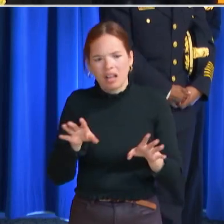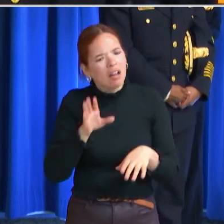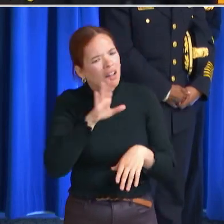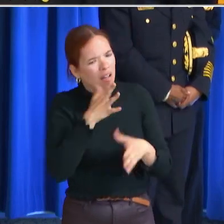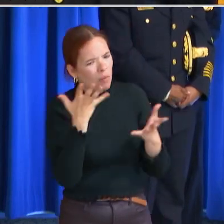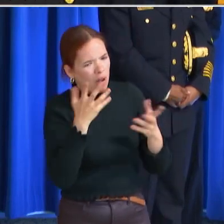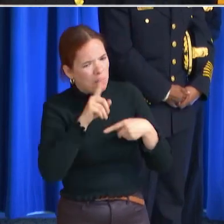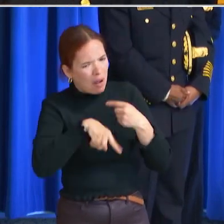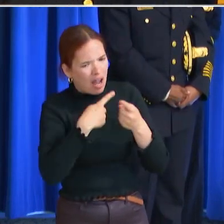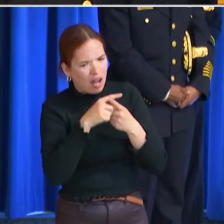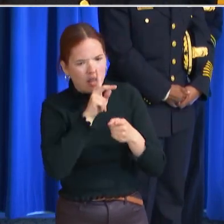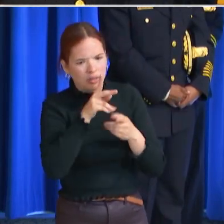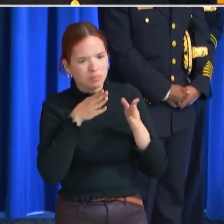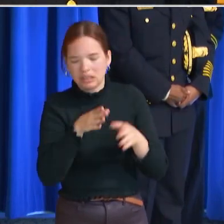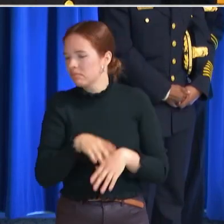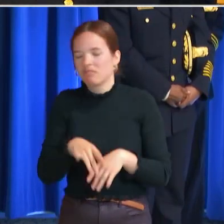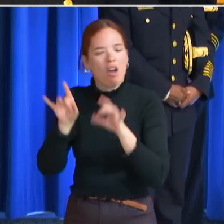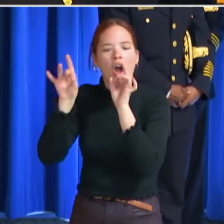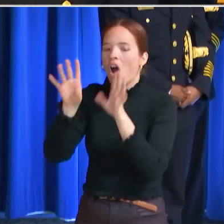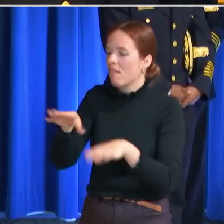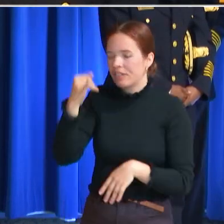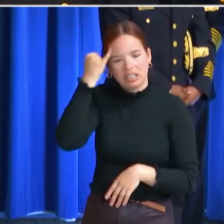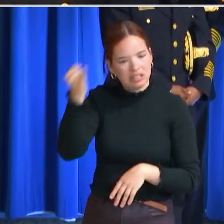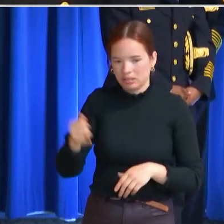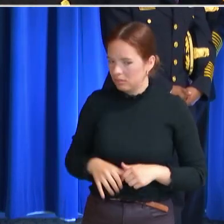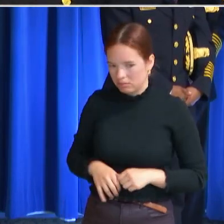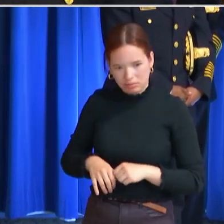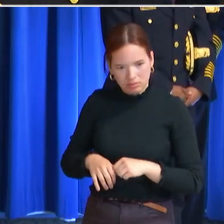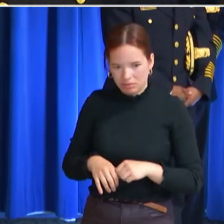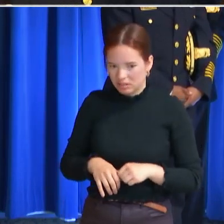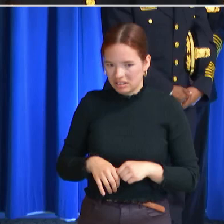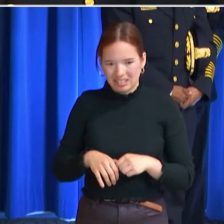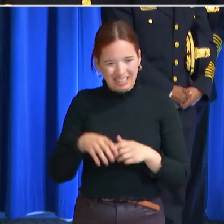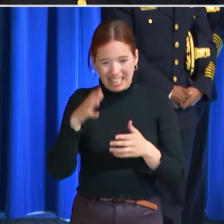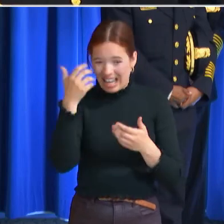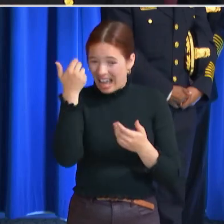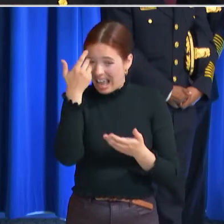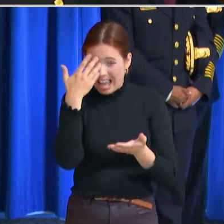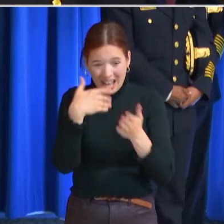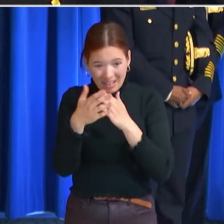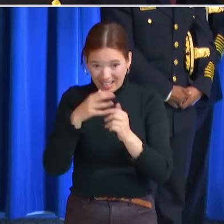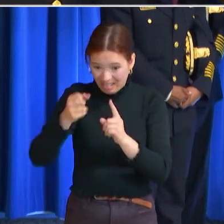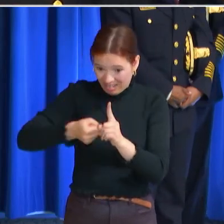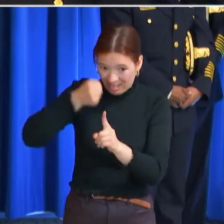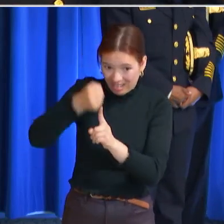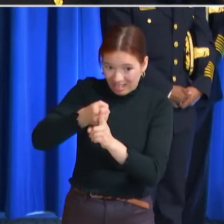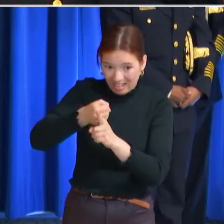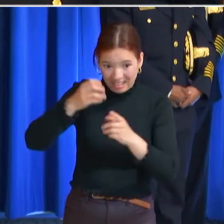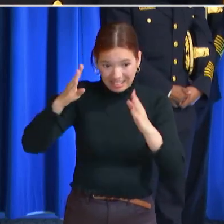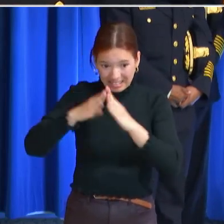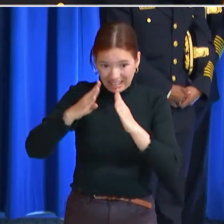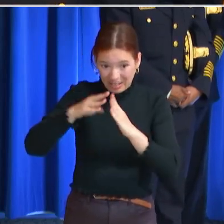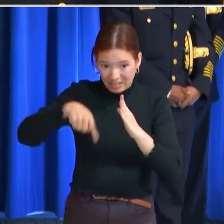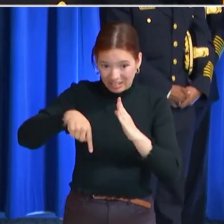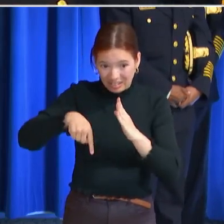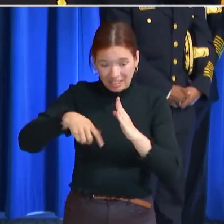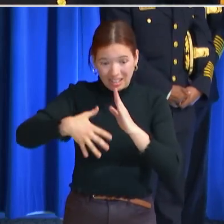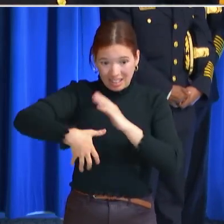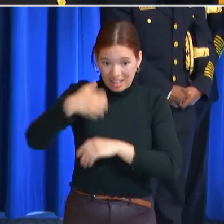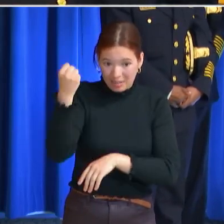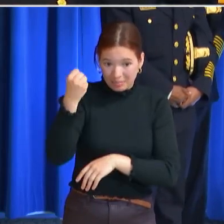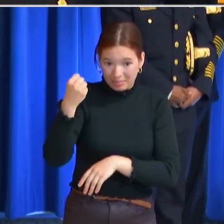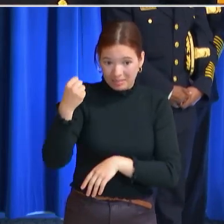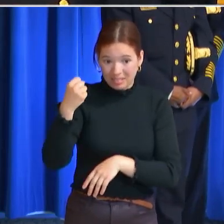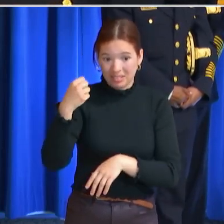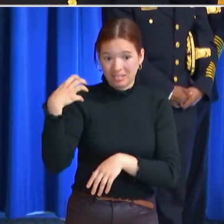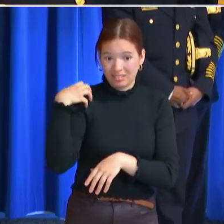idea. And what- Any effort to attack the downtown, taking capital dollars out, or